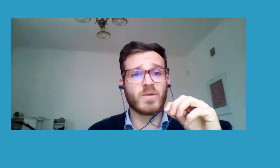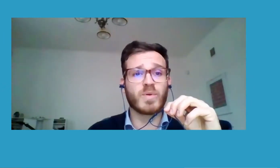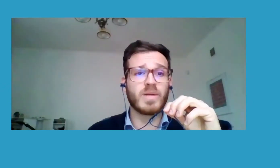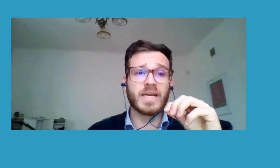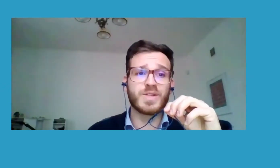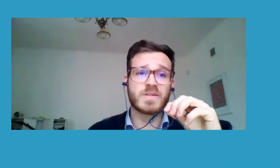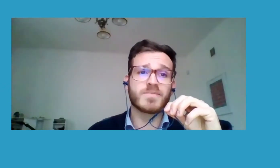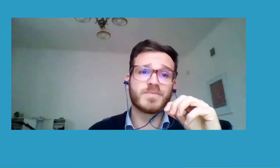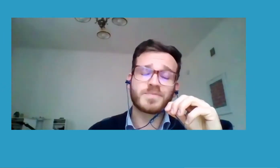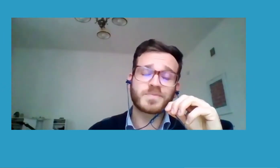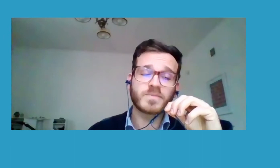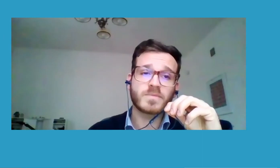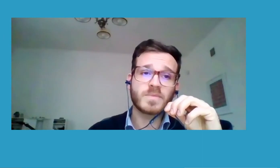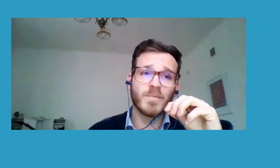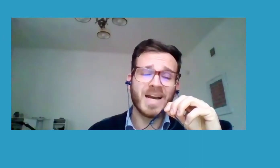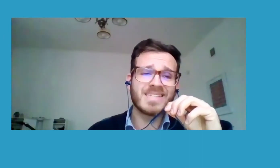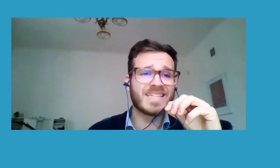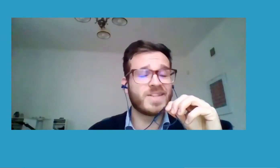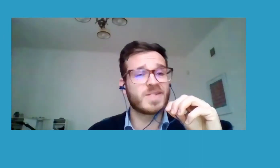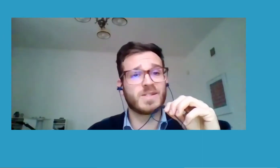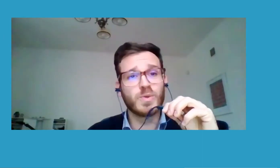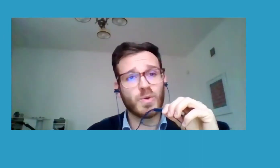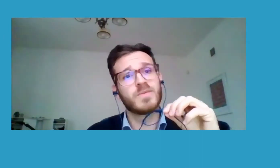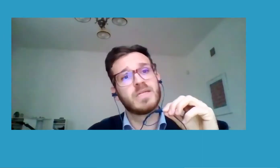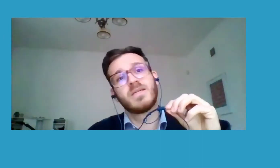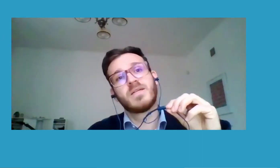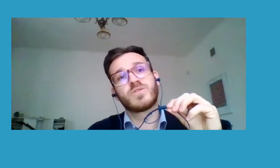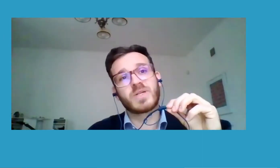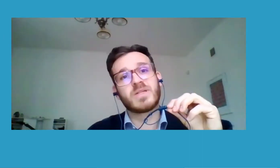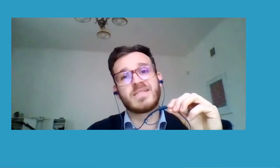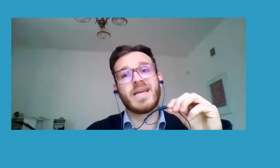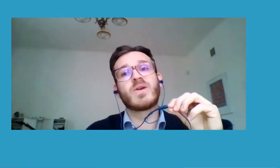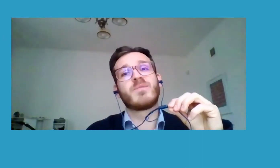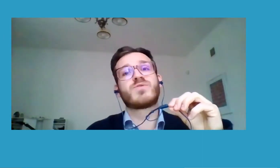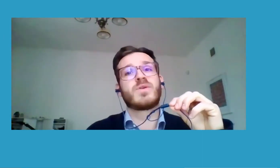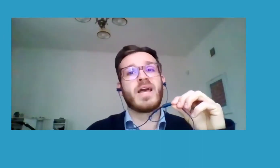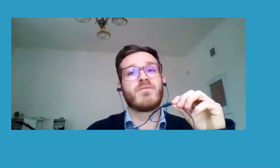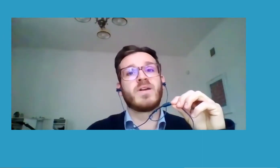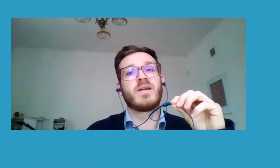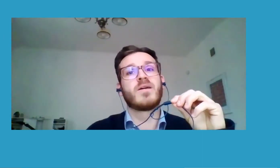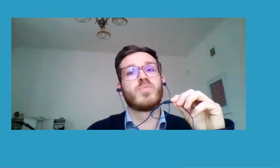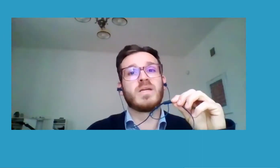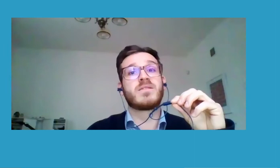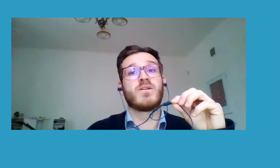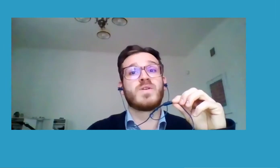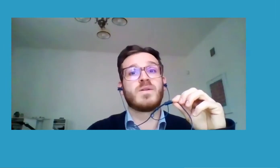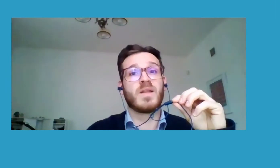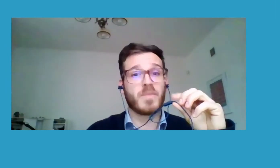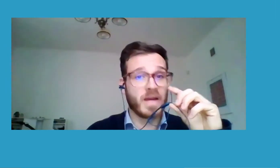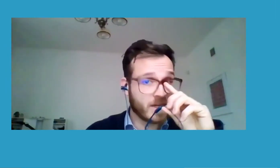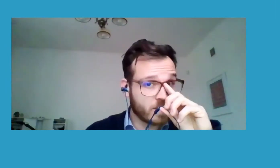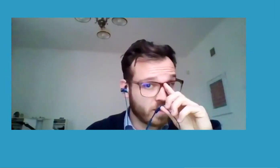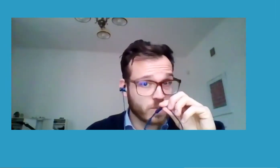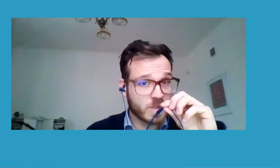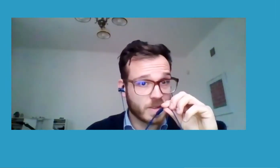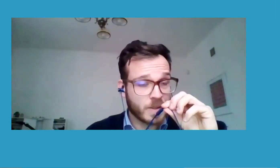in our publications. Bias indicators is a tool to recognize hate crimes for every police officer